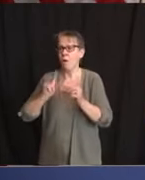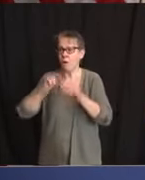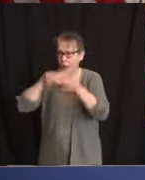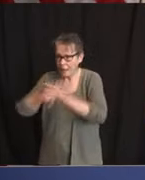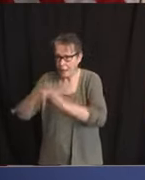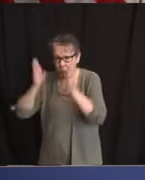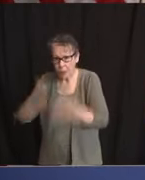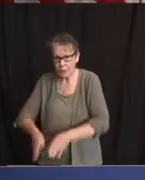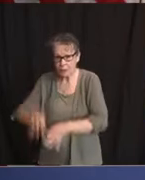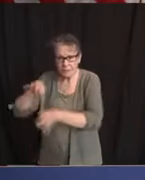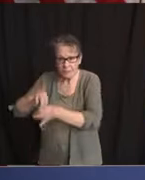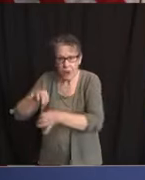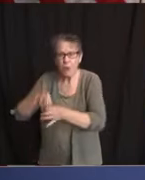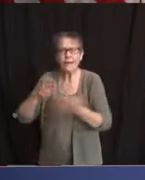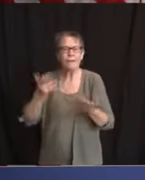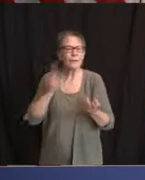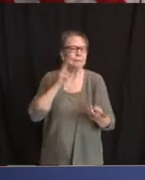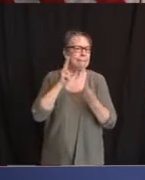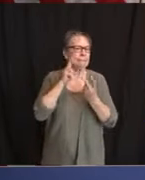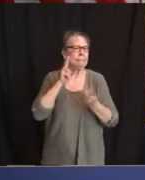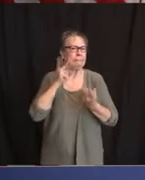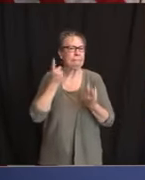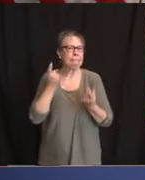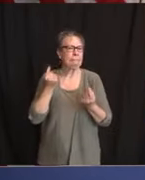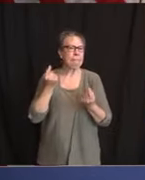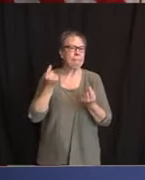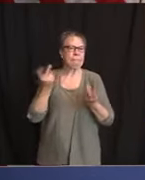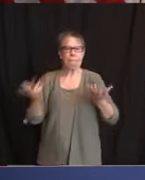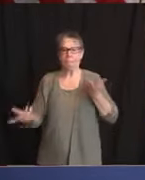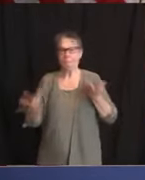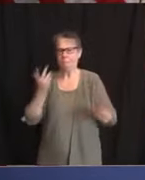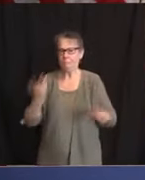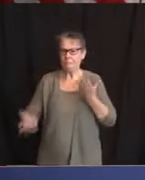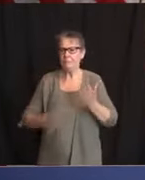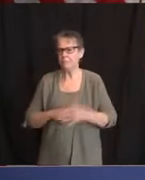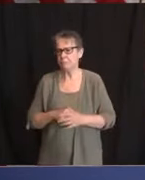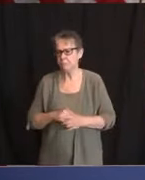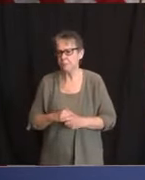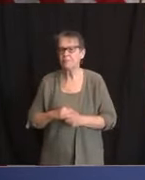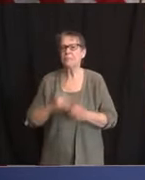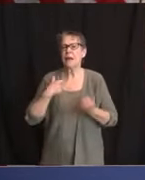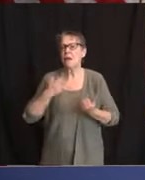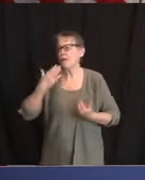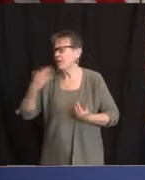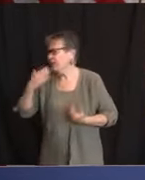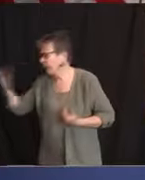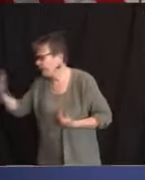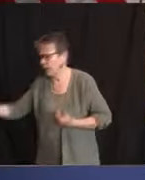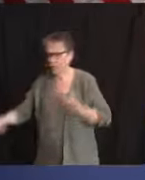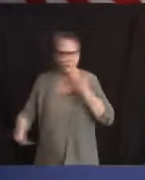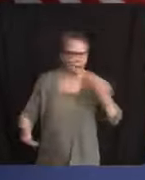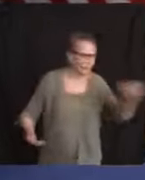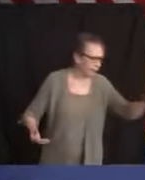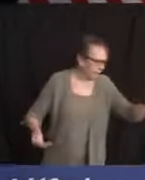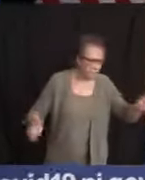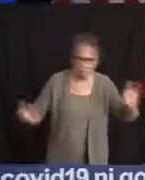to my right, Pat Callahan, Jared Maples to my left. To each and every one of you, keep it up. God bless you all. We'll see you tomorrow.